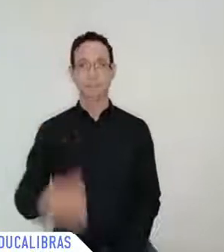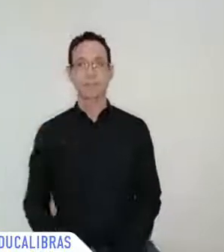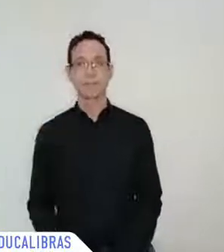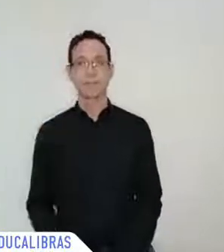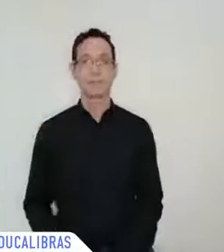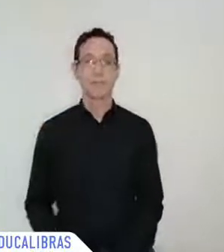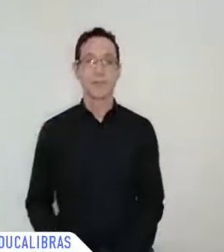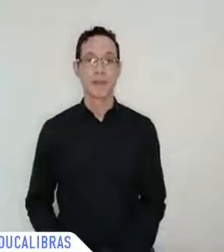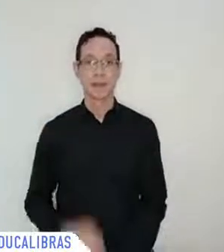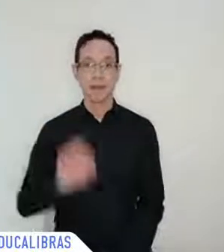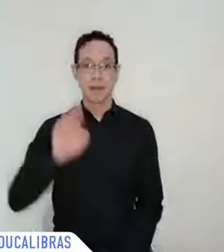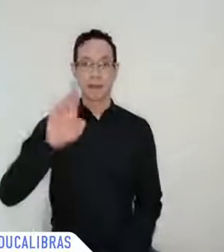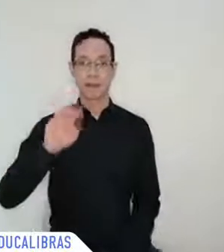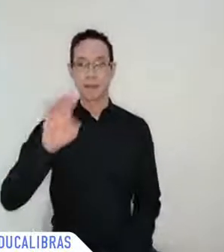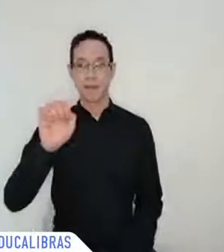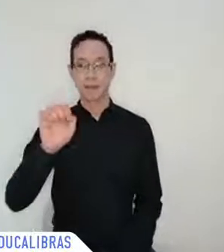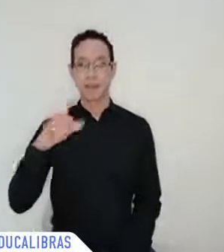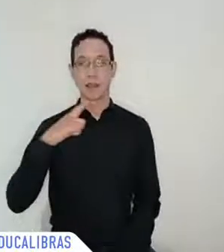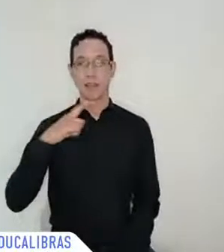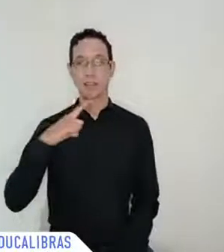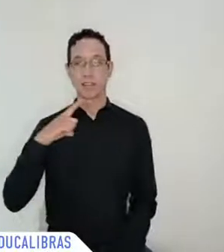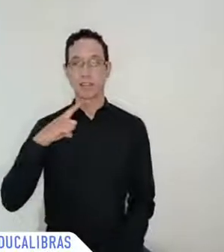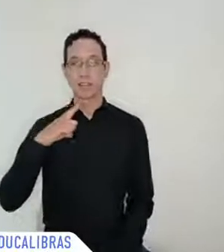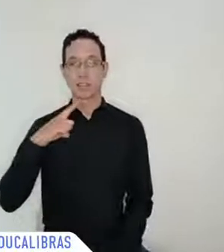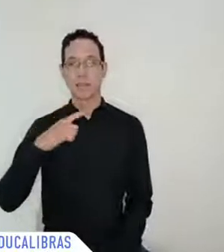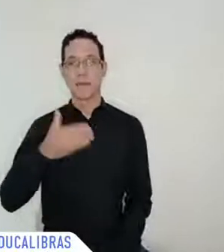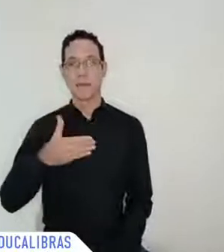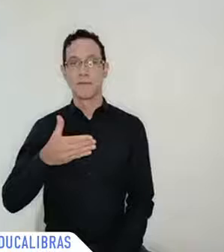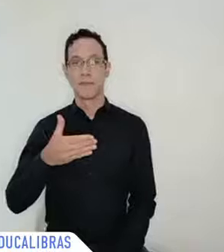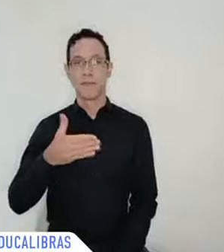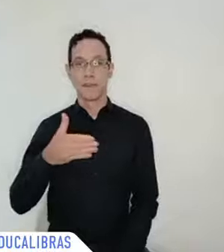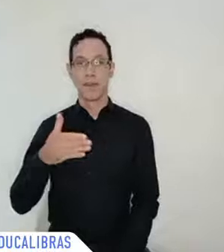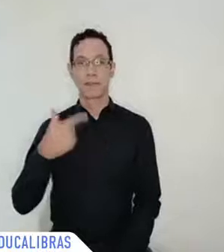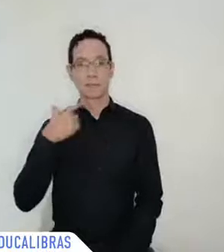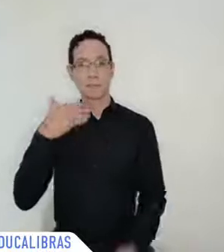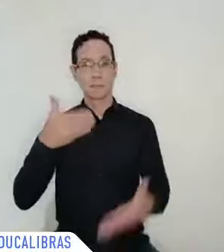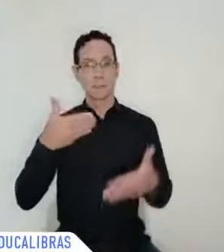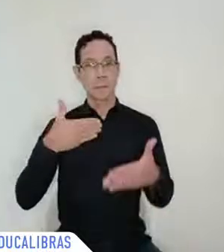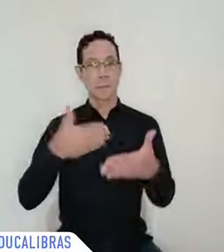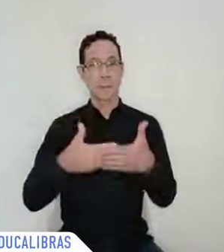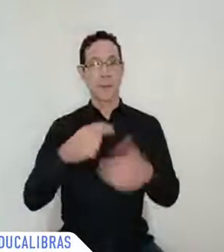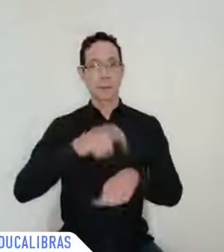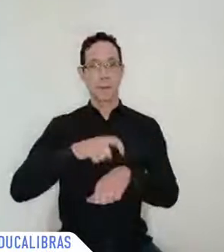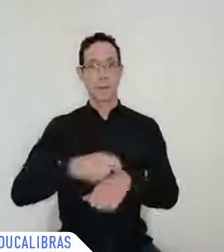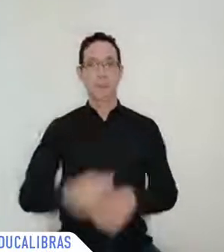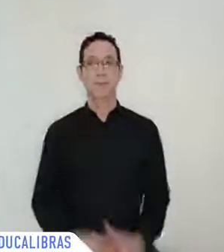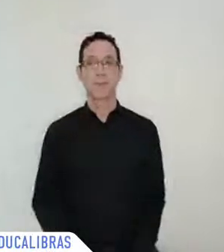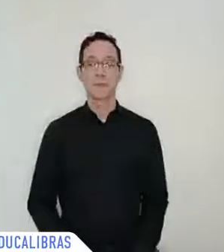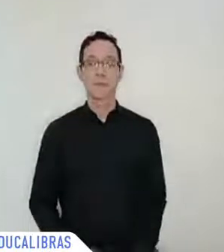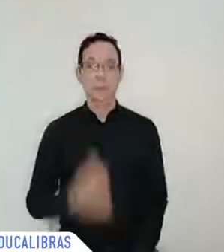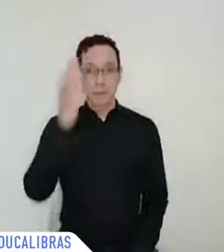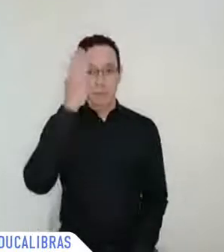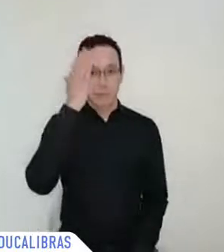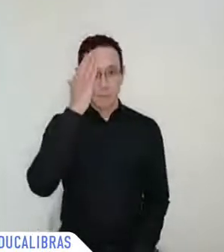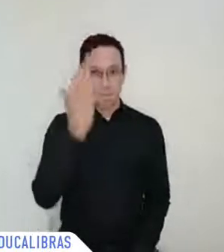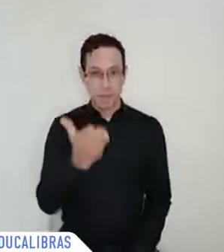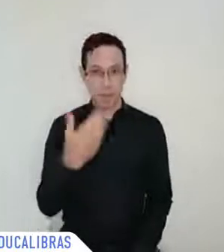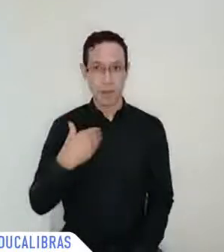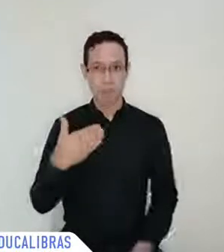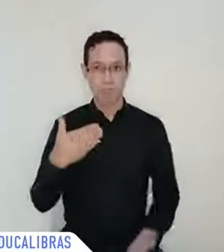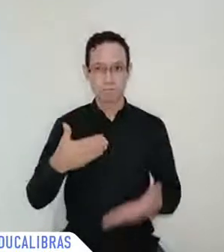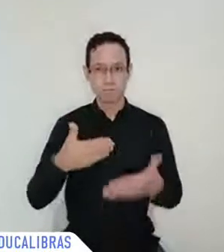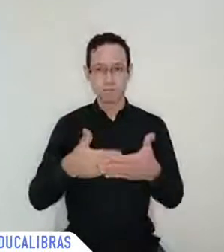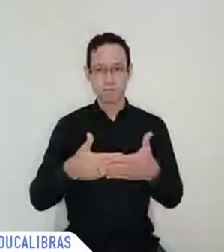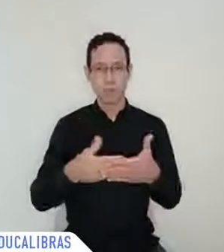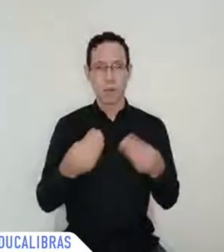Thank you, Renata. As I said, we had a short time and we're getting to the end of this